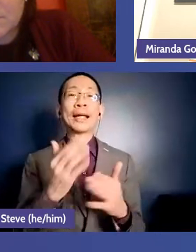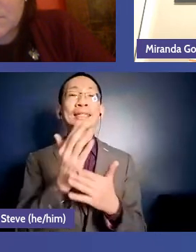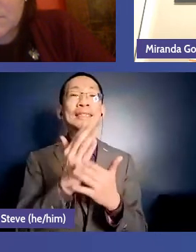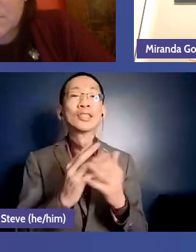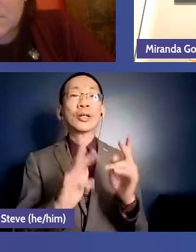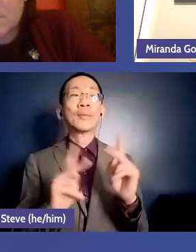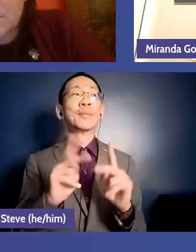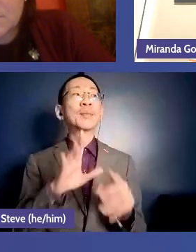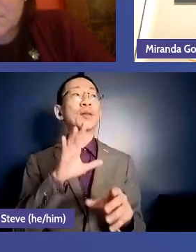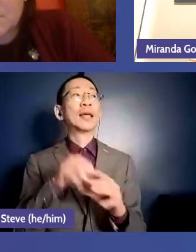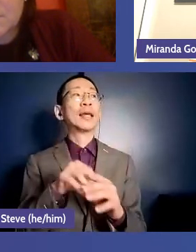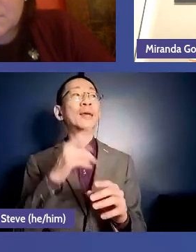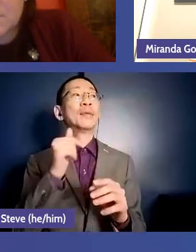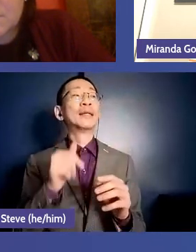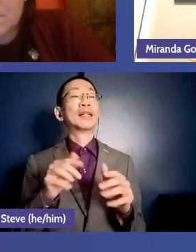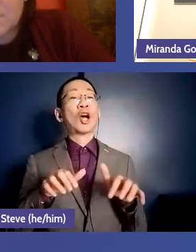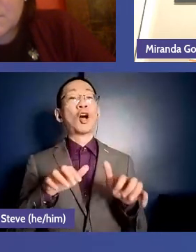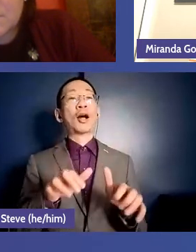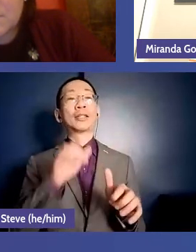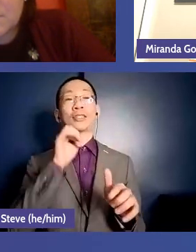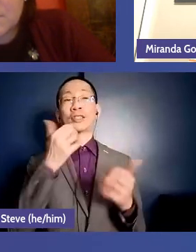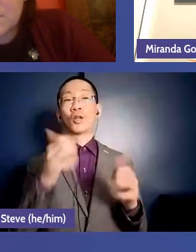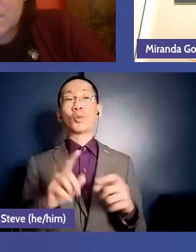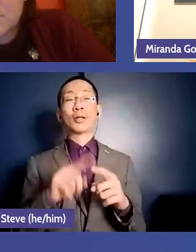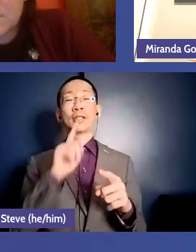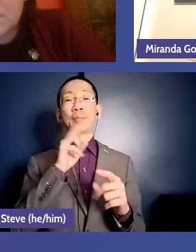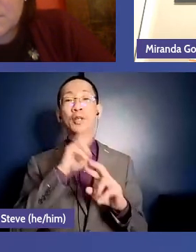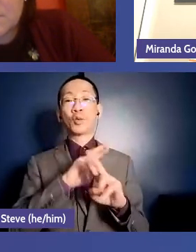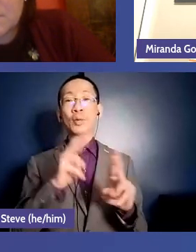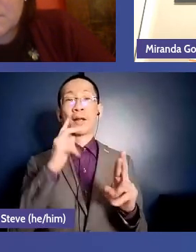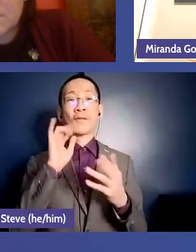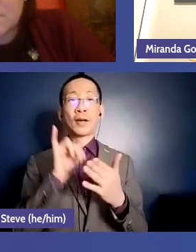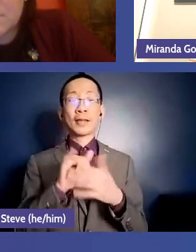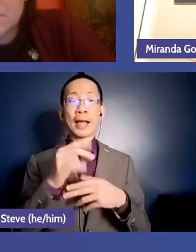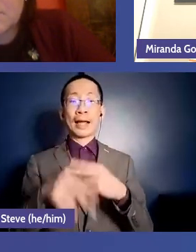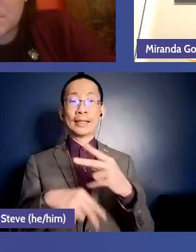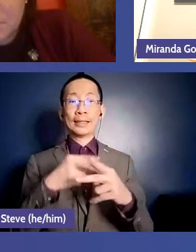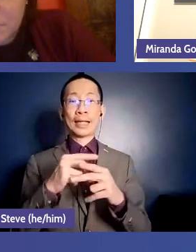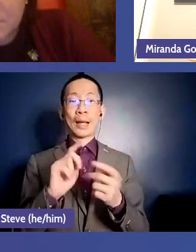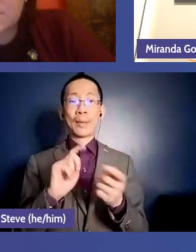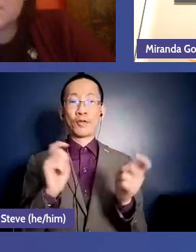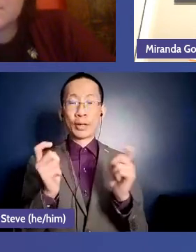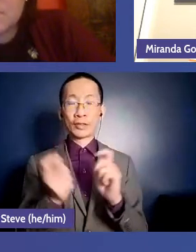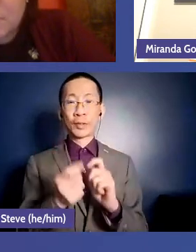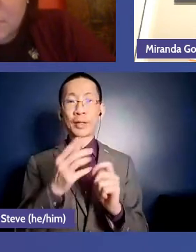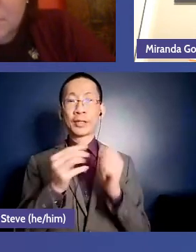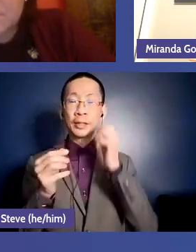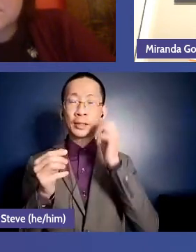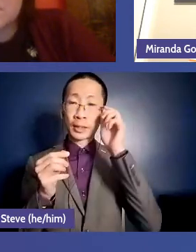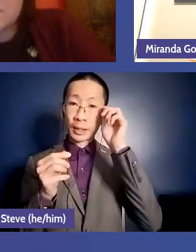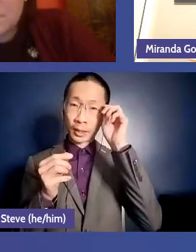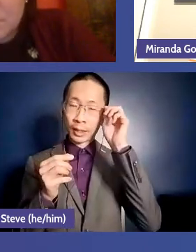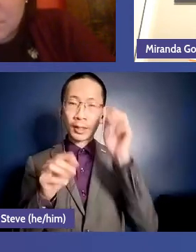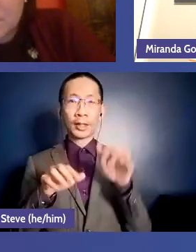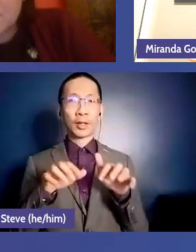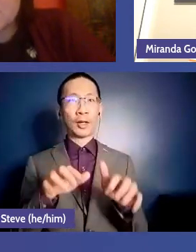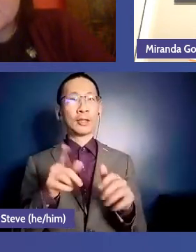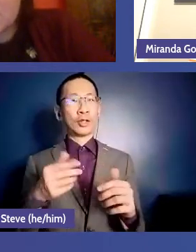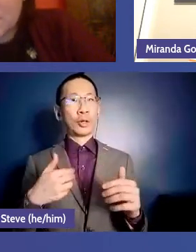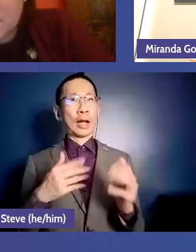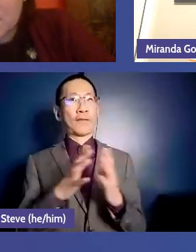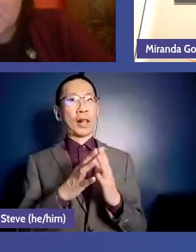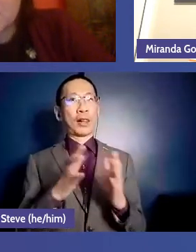in because audiences wouldn't be ready for that type of transformation and the audiences. Like there's a lot